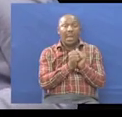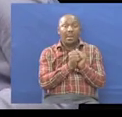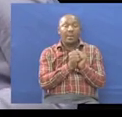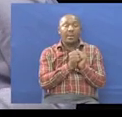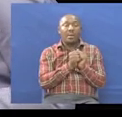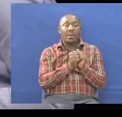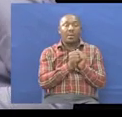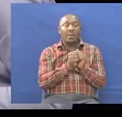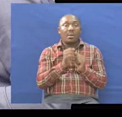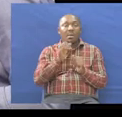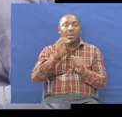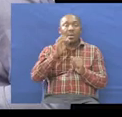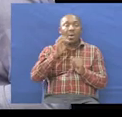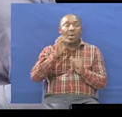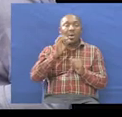10